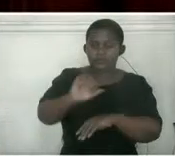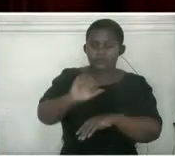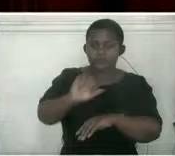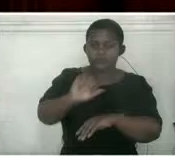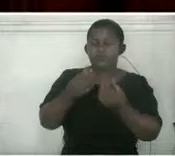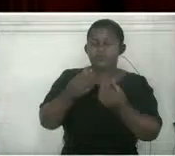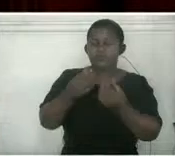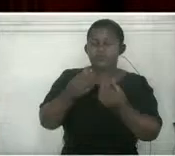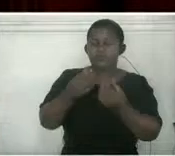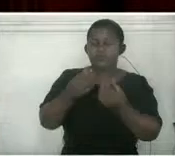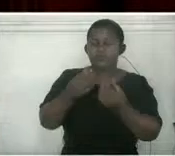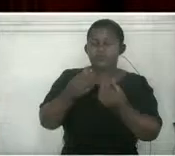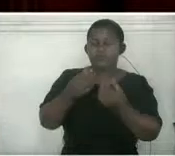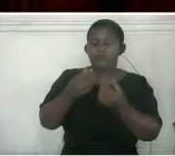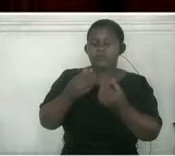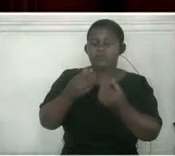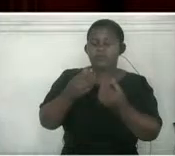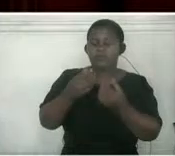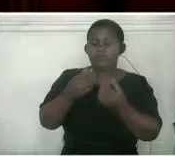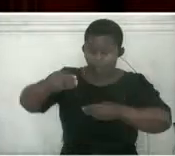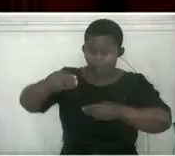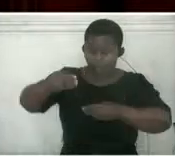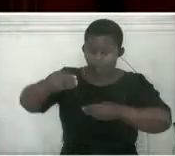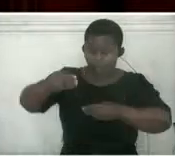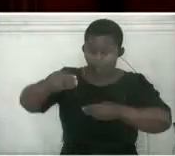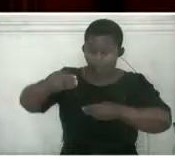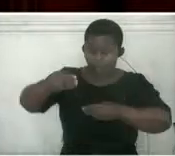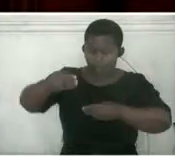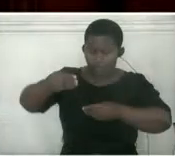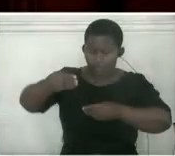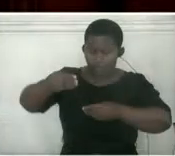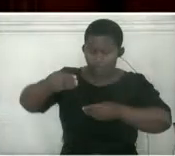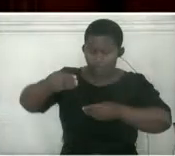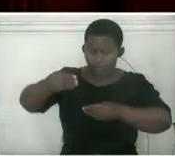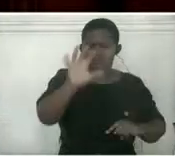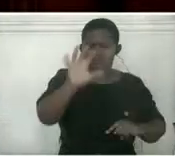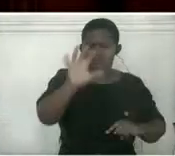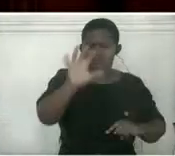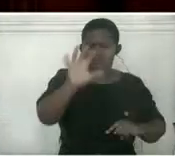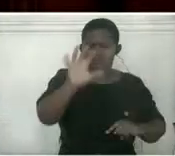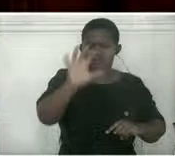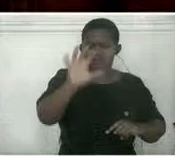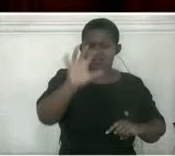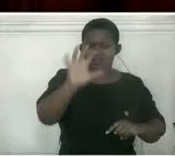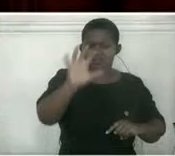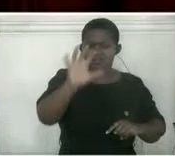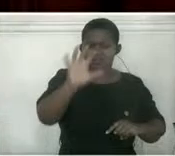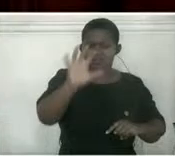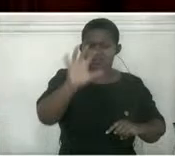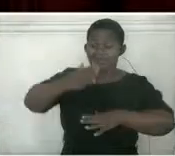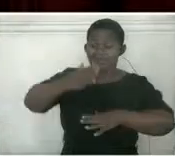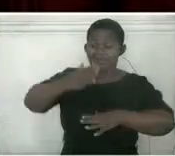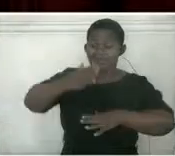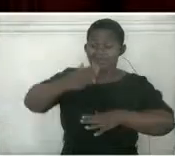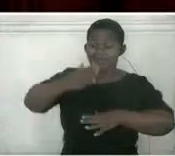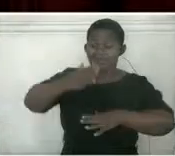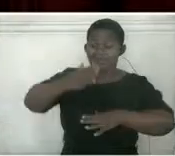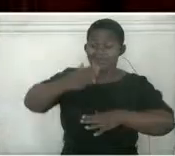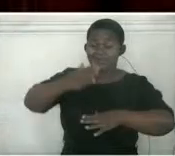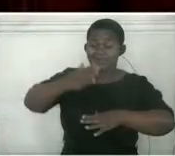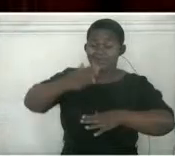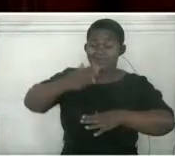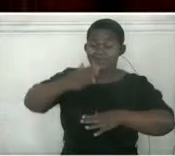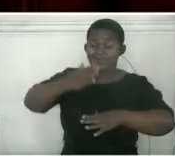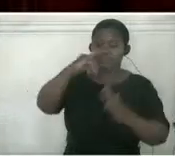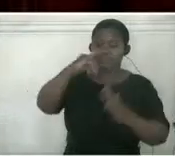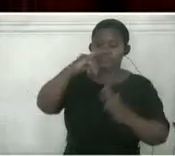trade area. And asisho ukuthi iSouth Africa ilele iyasebenza. On the 1st of